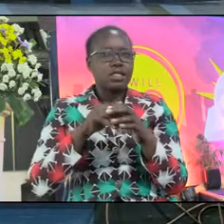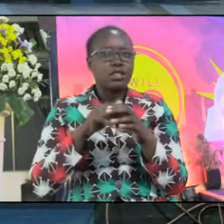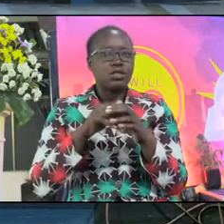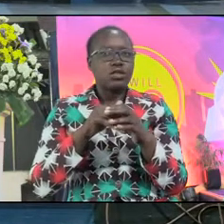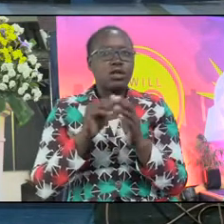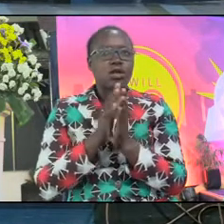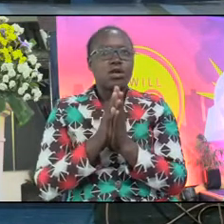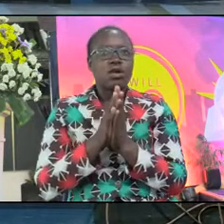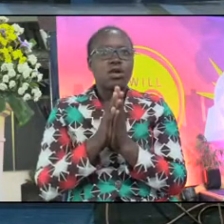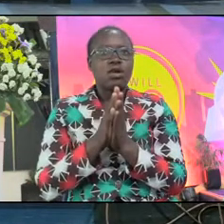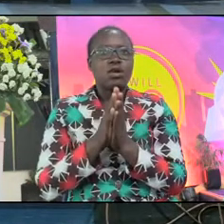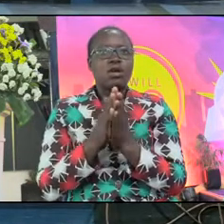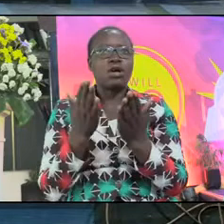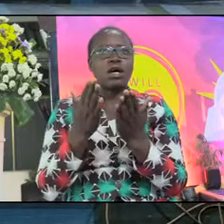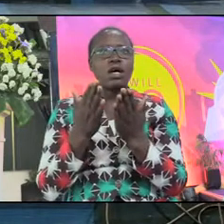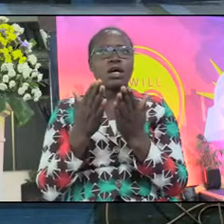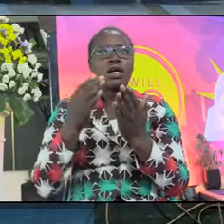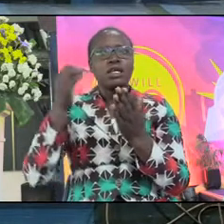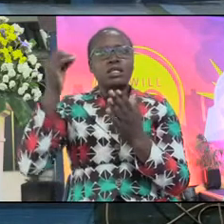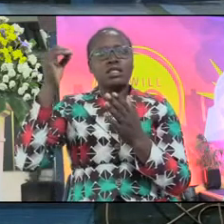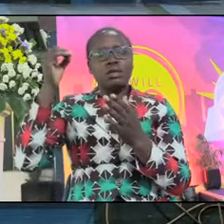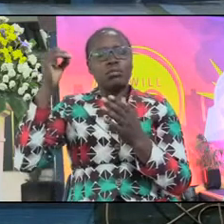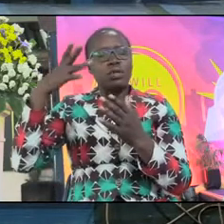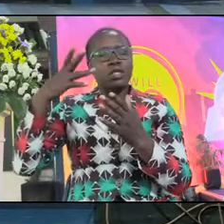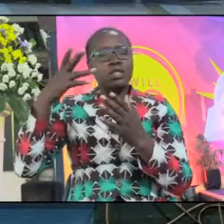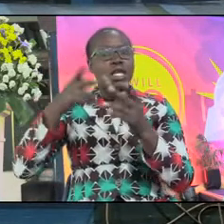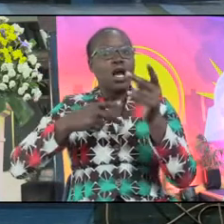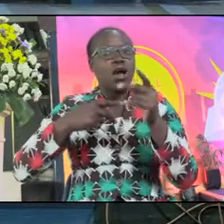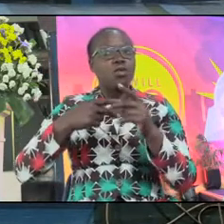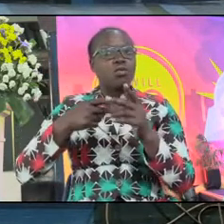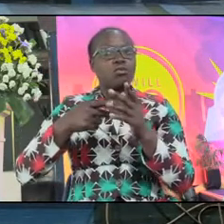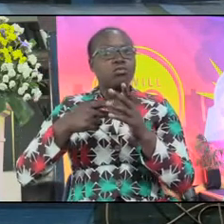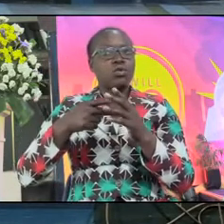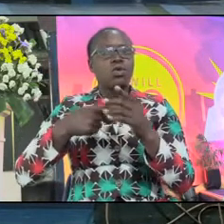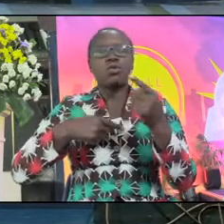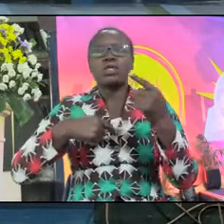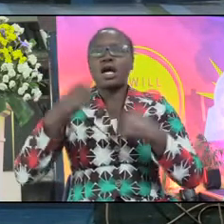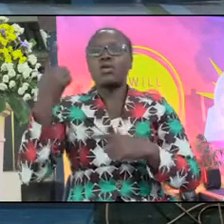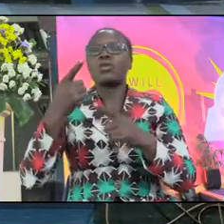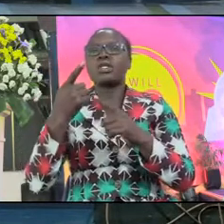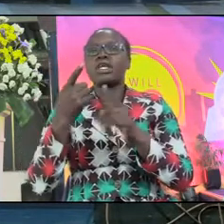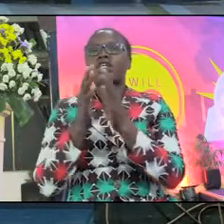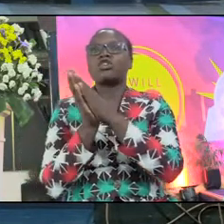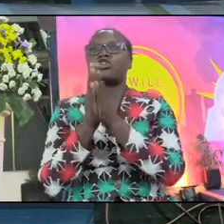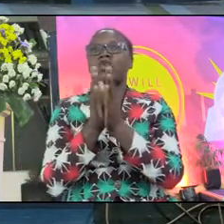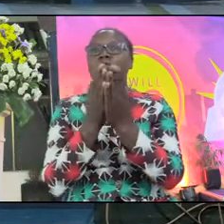a Pulitzer Prize winning novel. And in